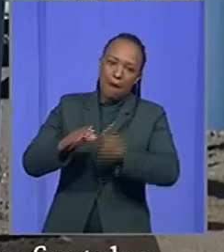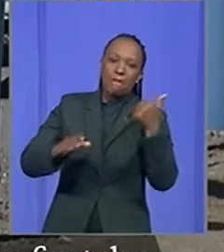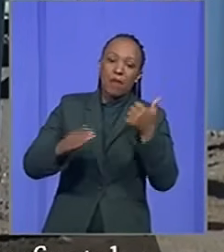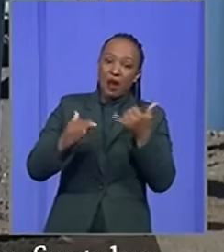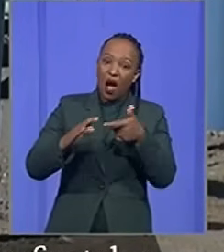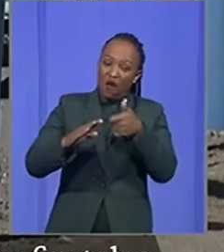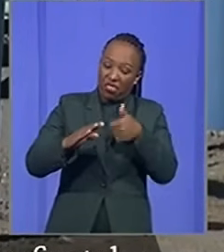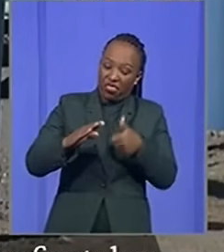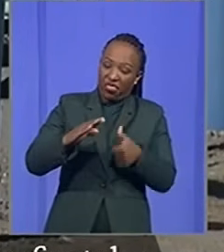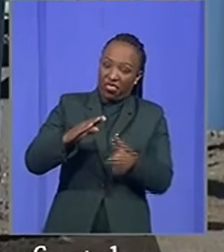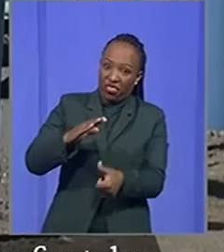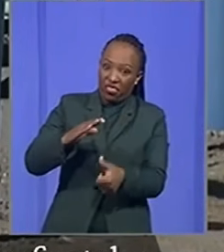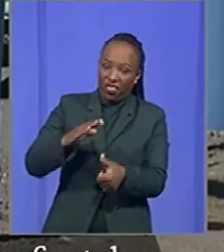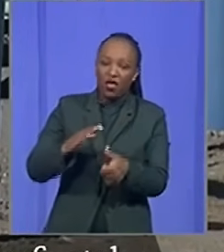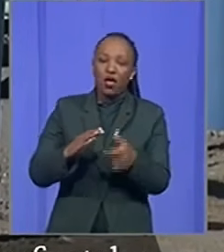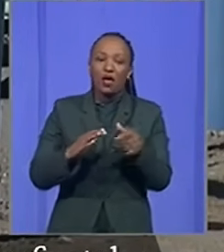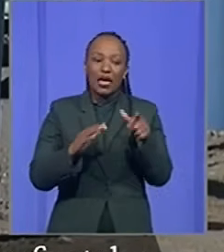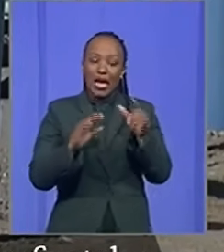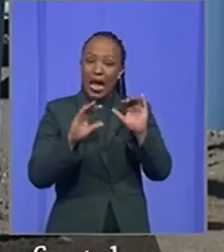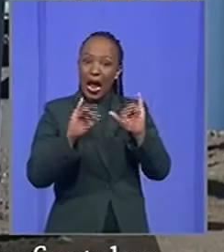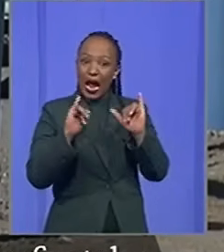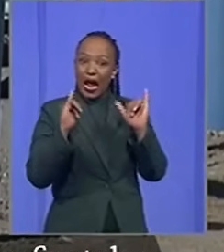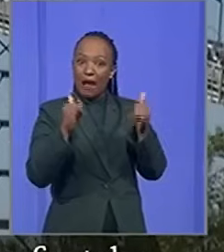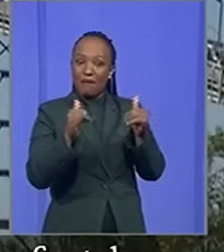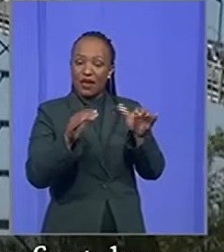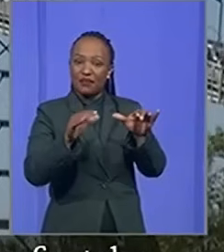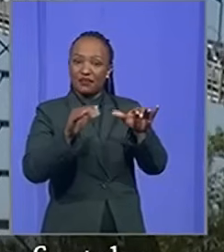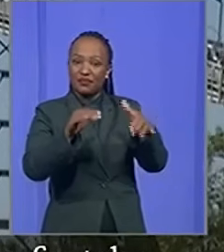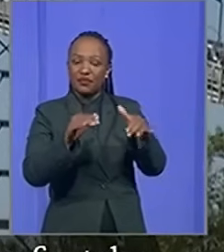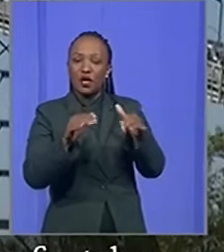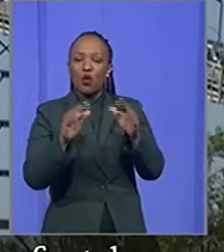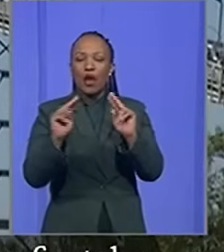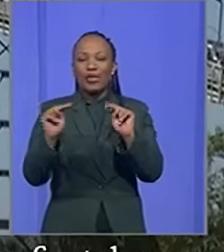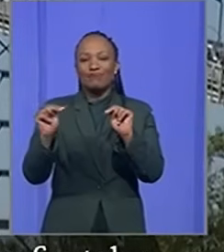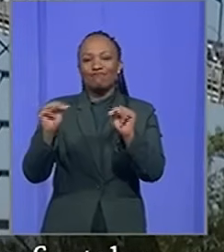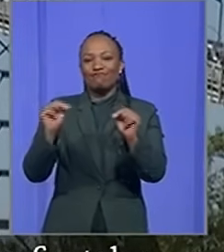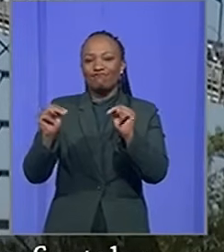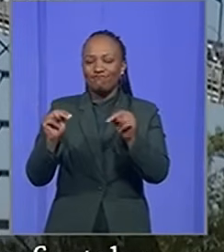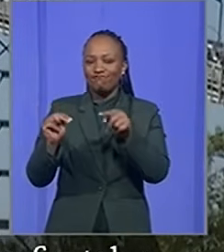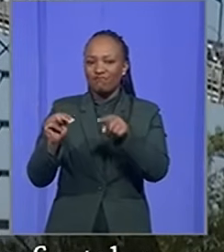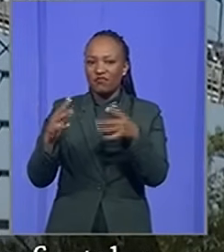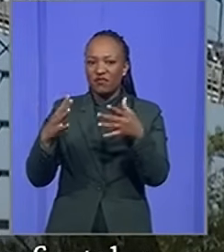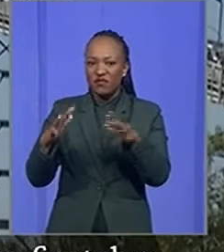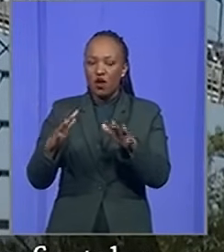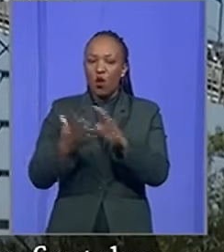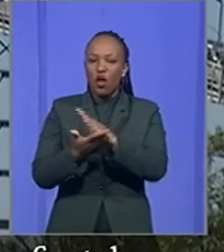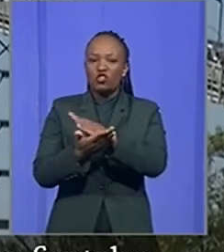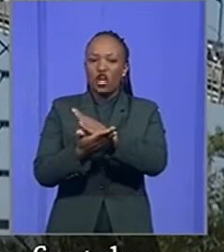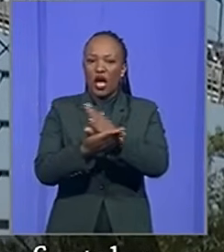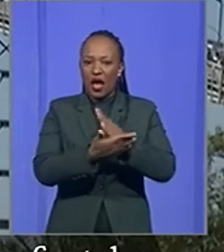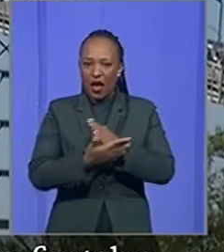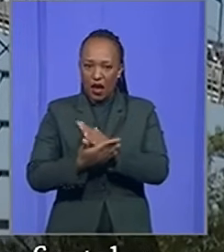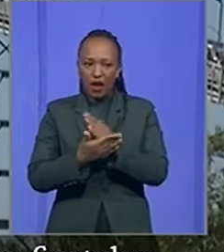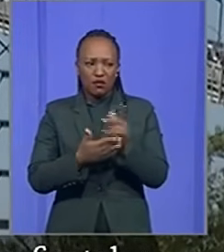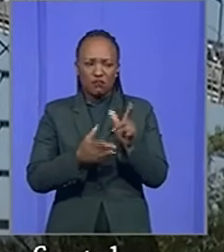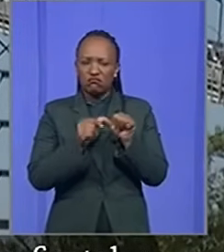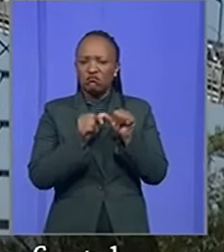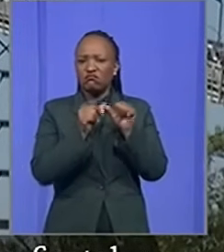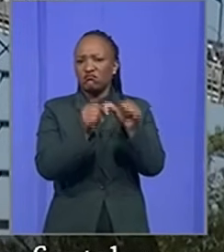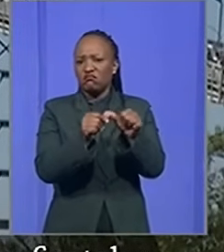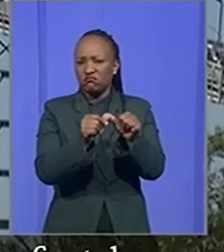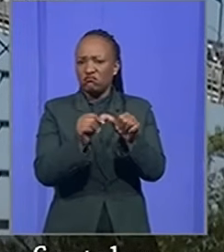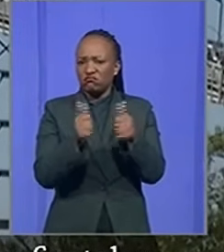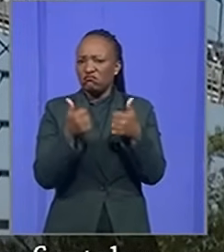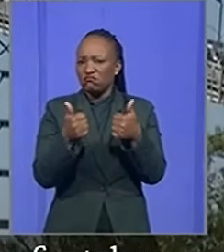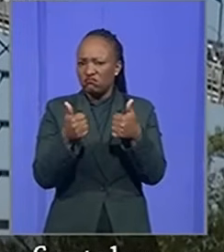re dipuisano magareng ga bona le badiri mabapi le tshitshinyo ya dishere di tsweletse.